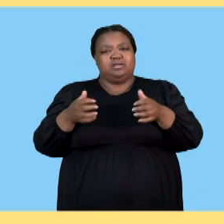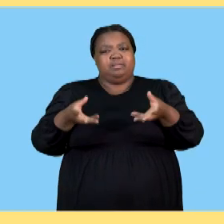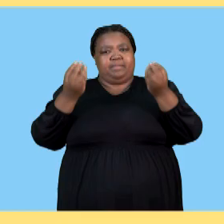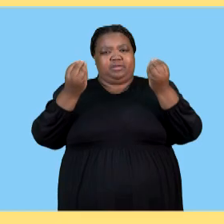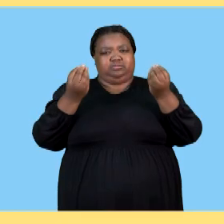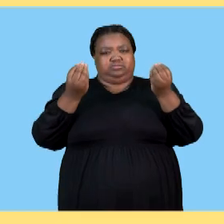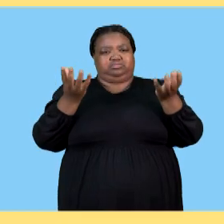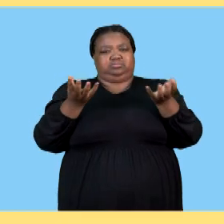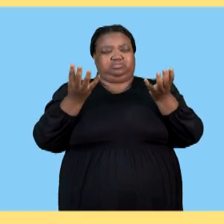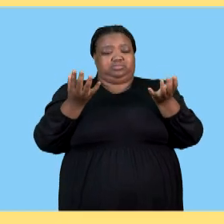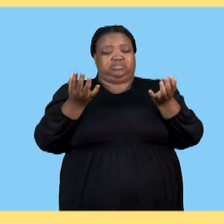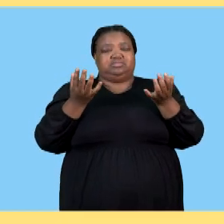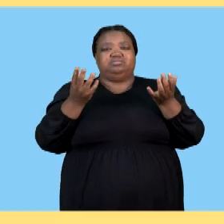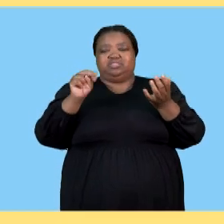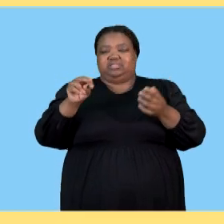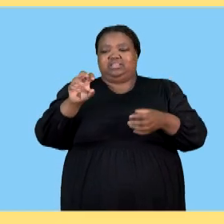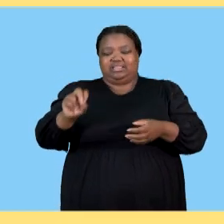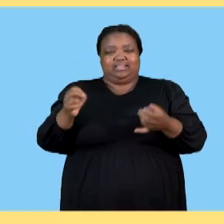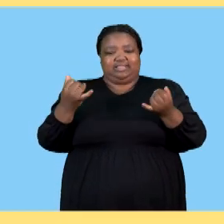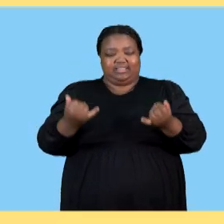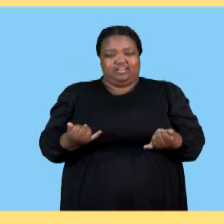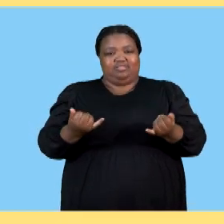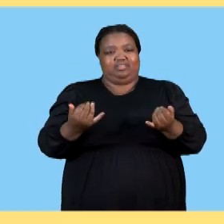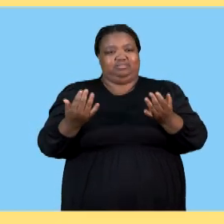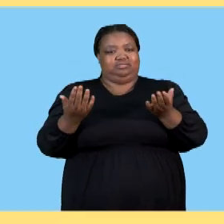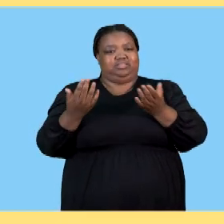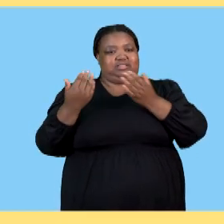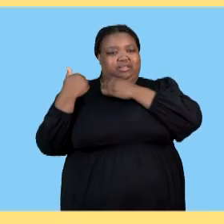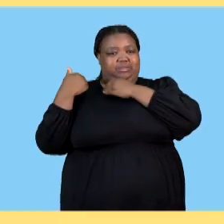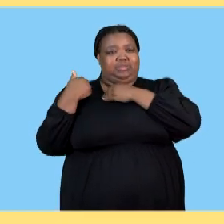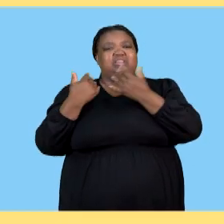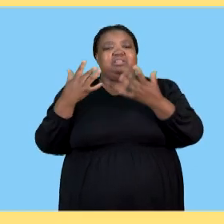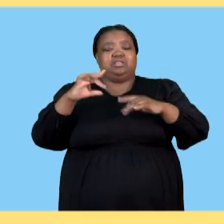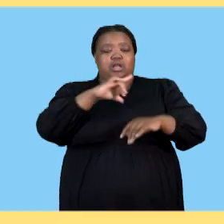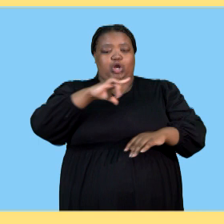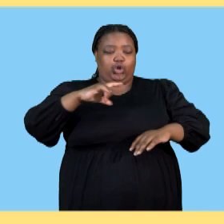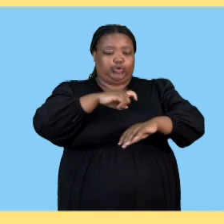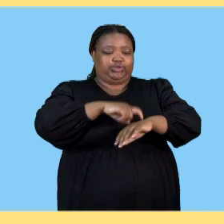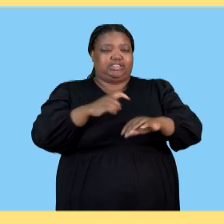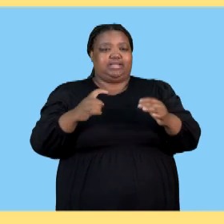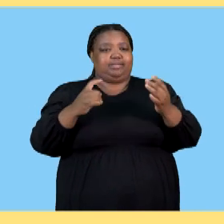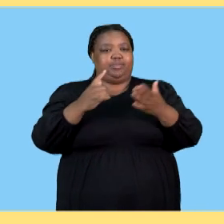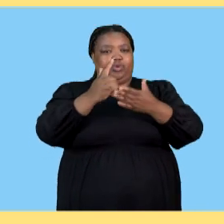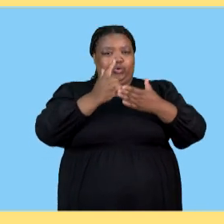your non-current liabilities, that is your long-term loan. As you can see here,